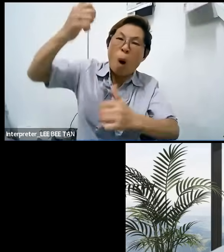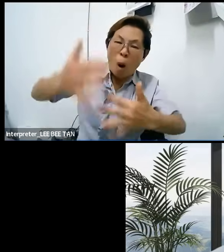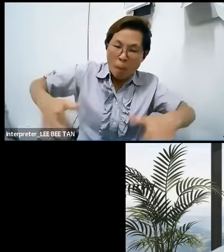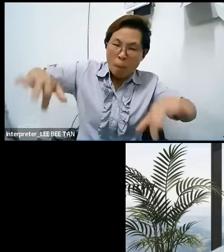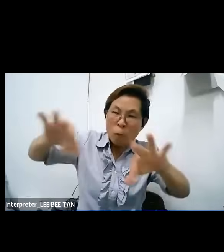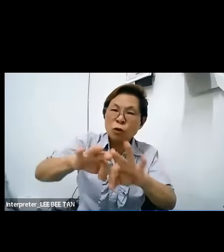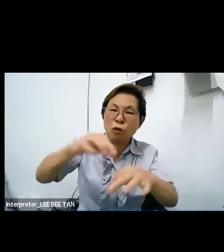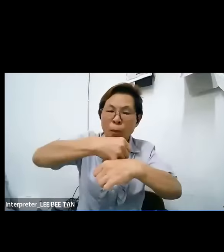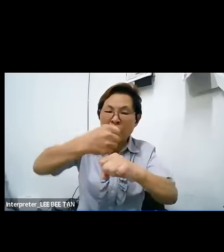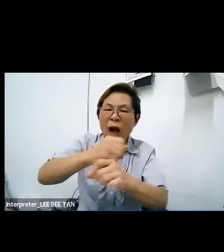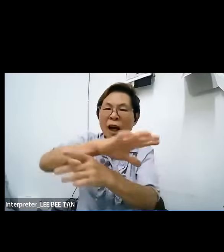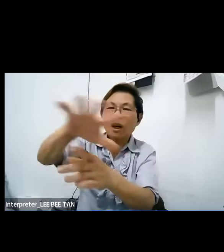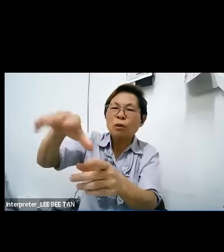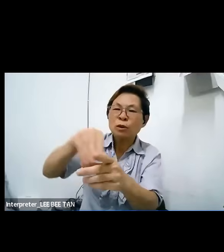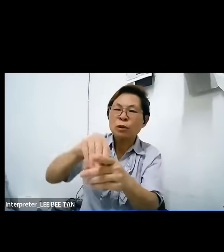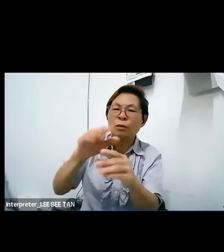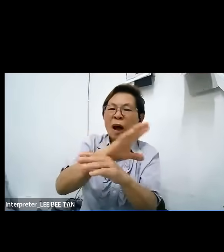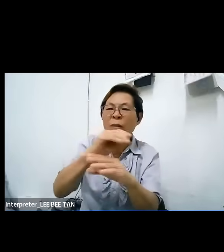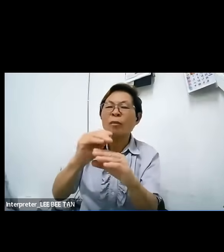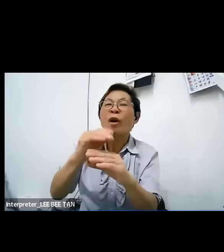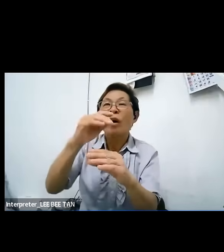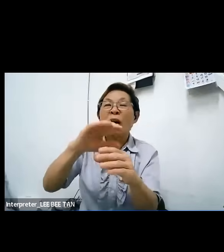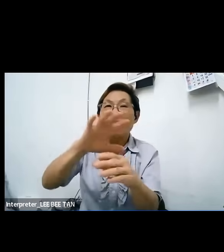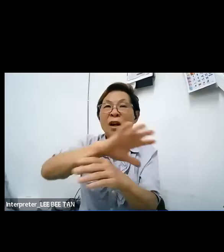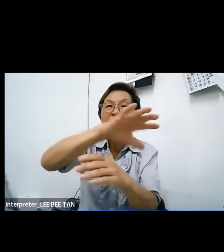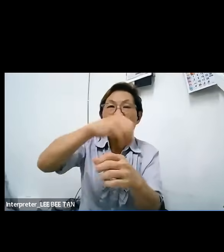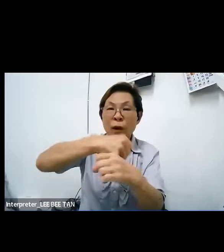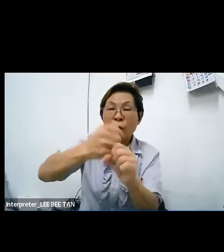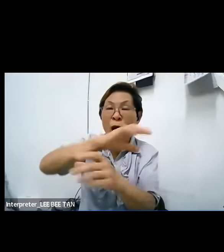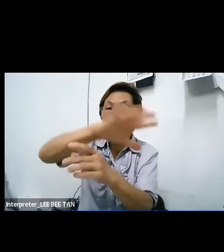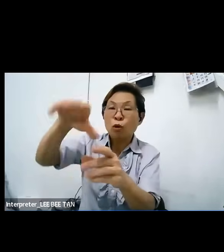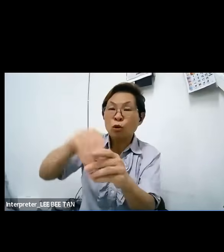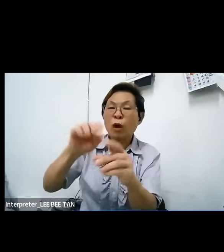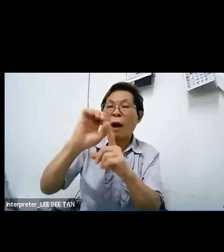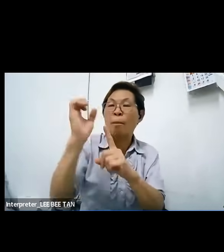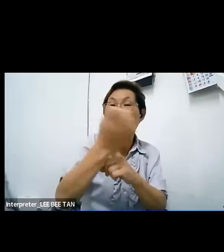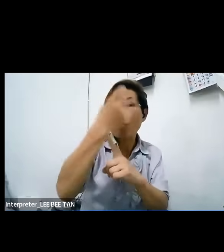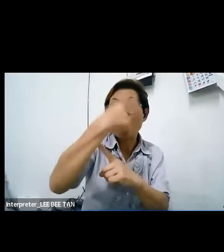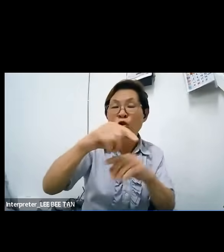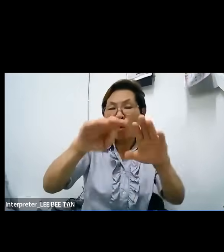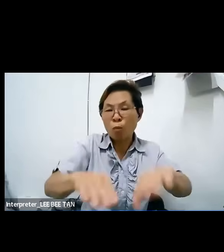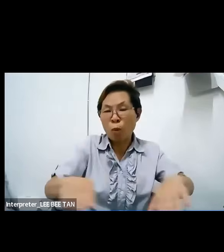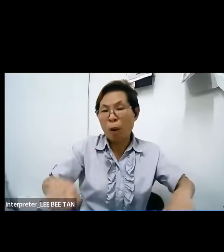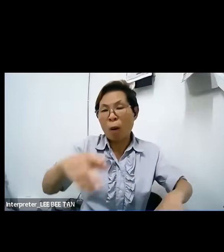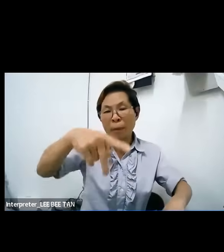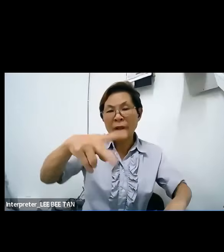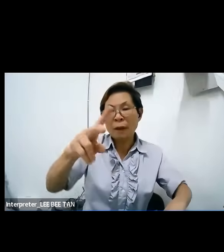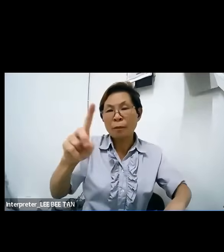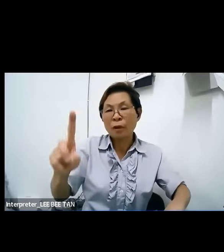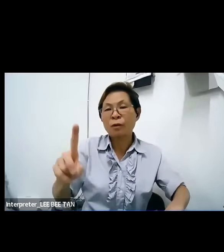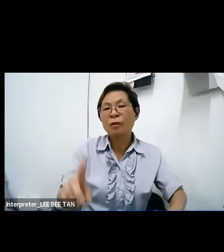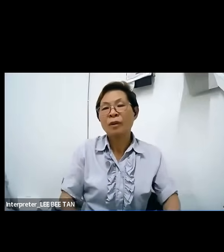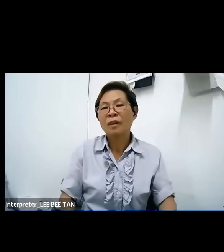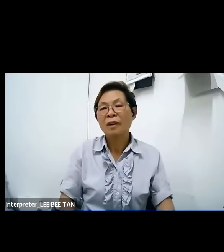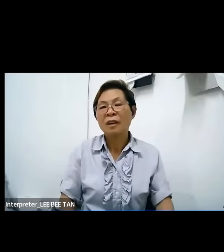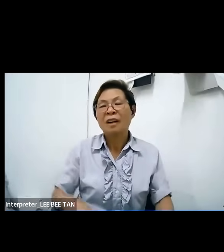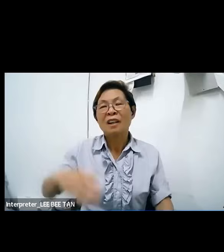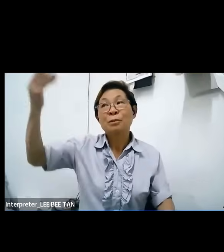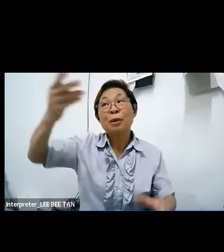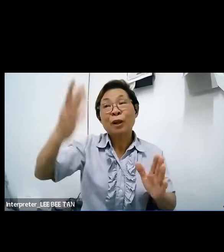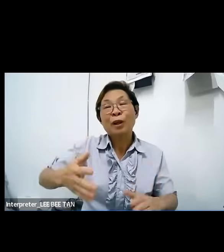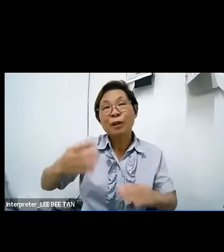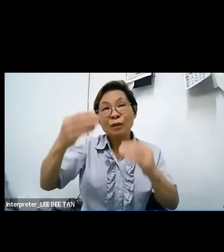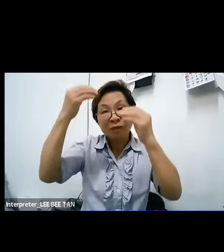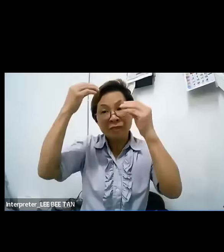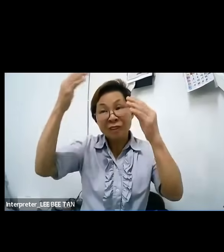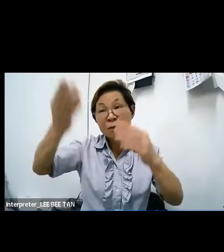an inclusive and equitable environment for them. So the speakers will have expertly shed light on this very